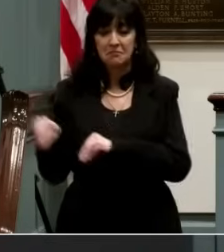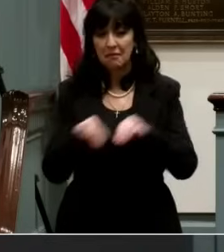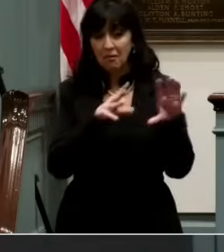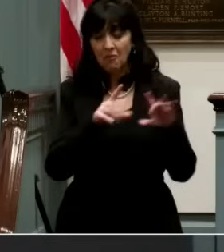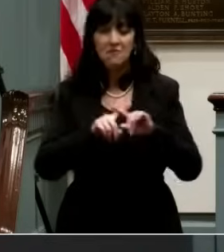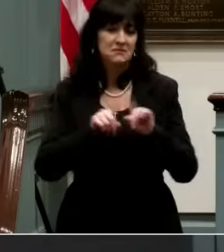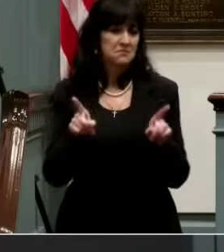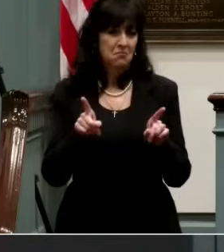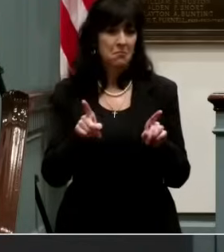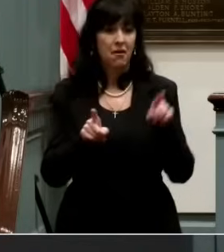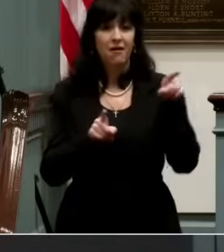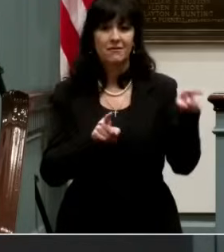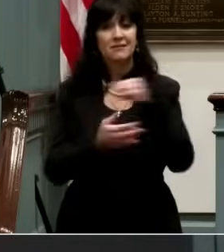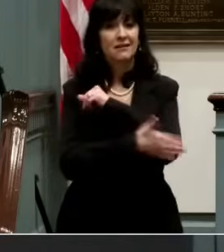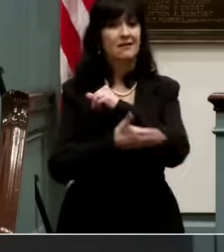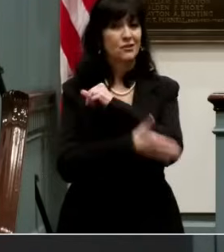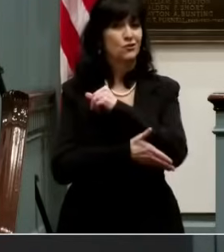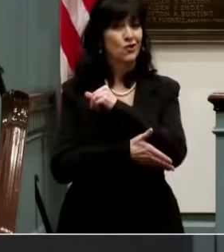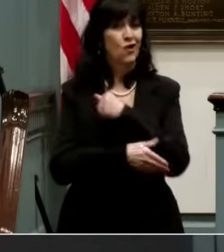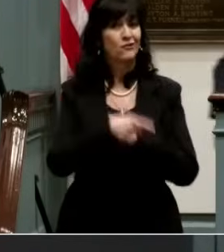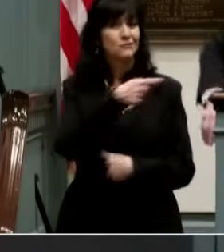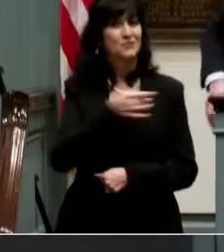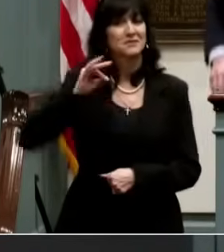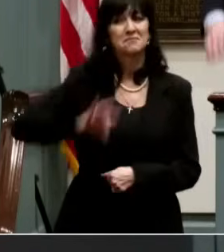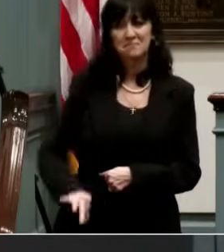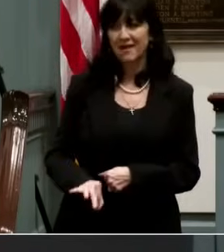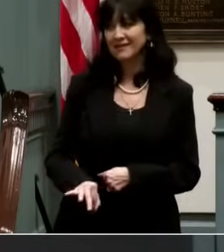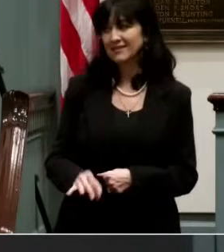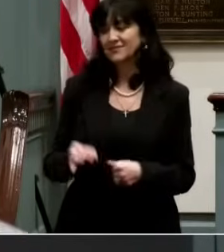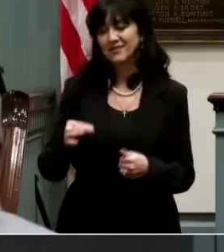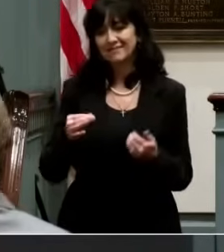recognizing Justice Montgomery Reeves.